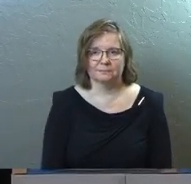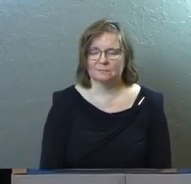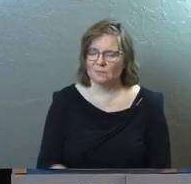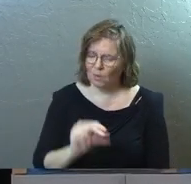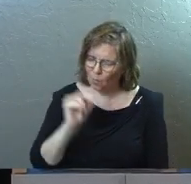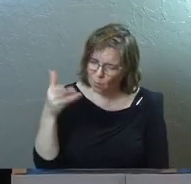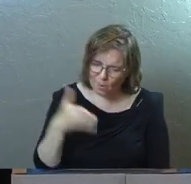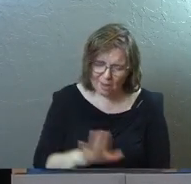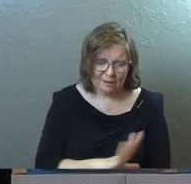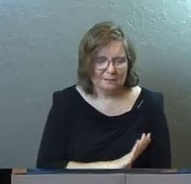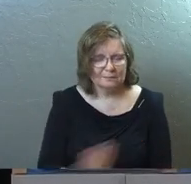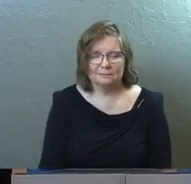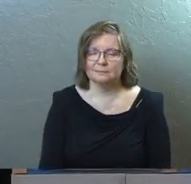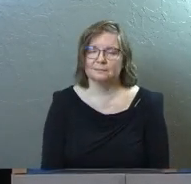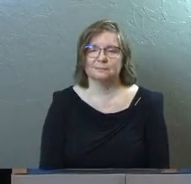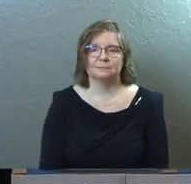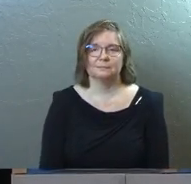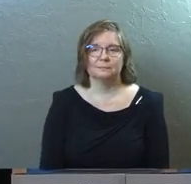No way.